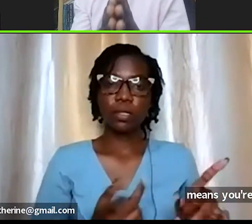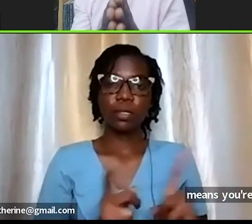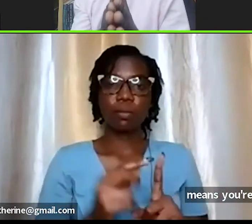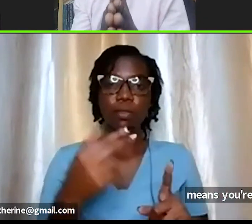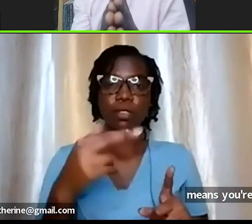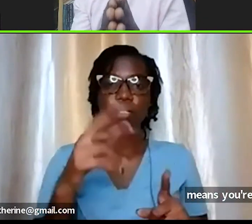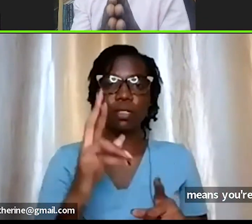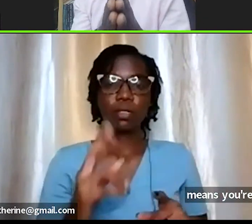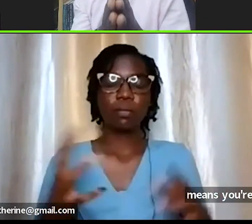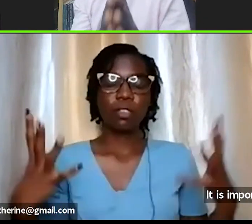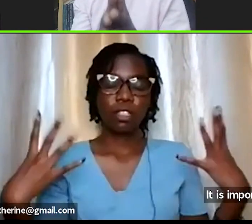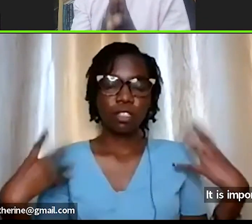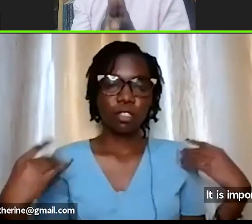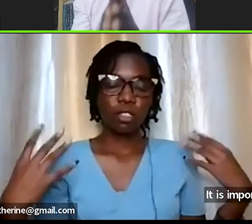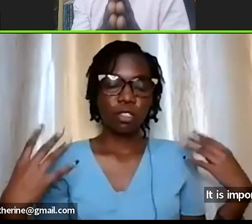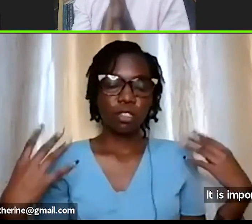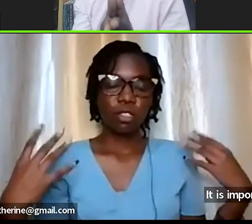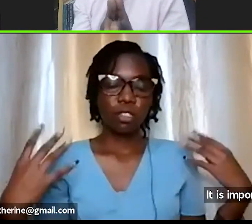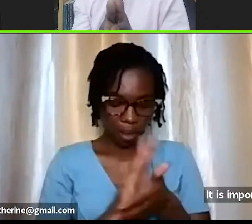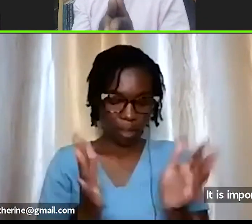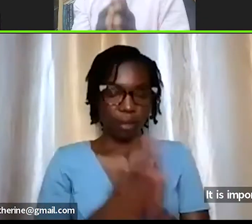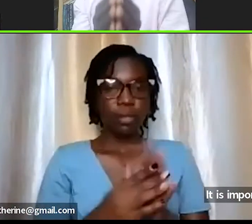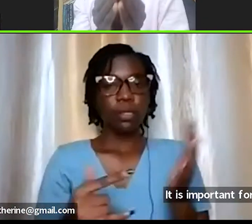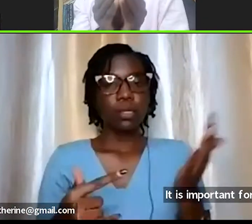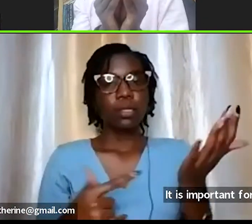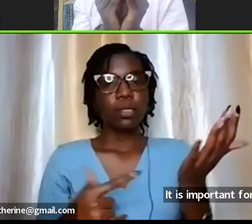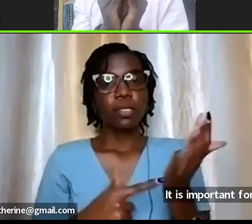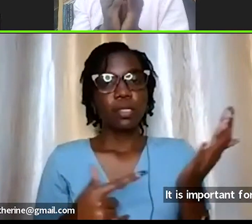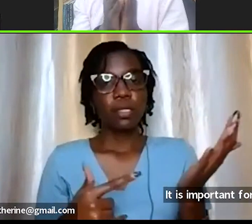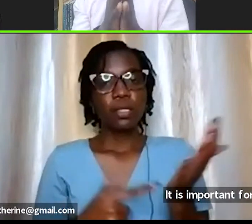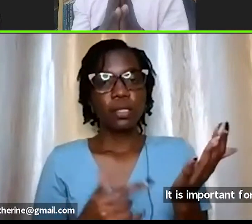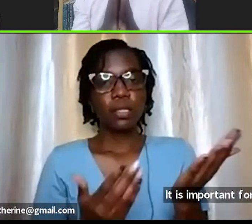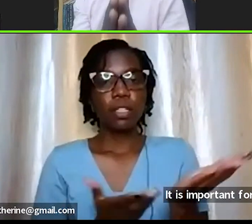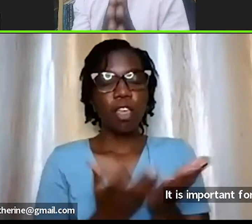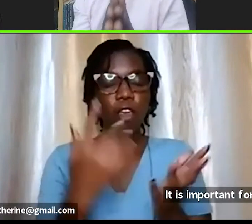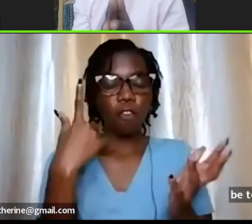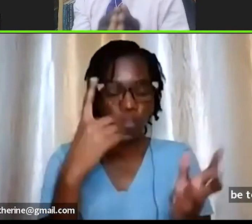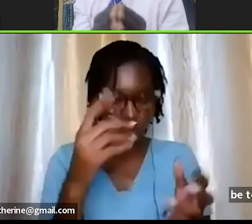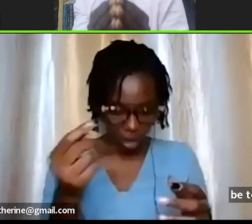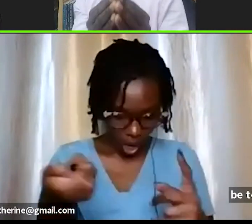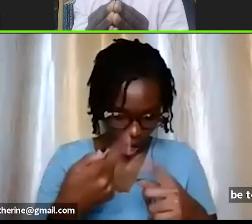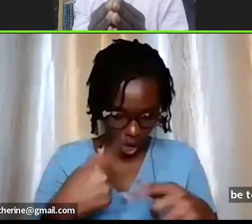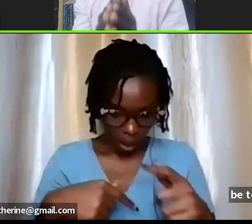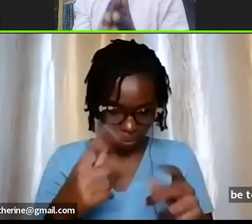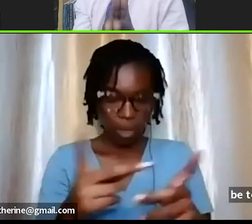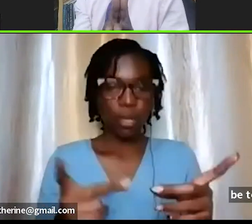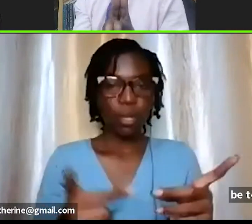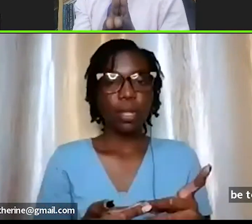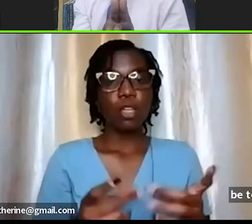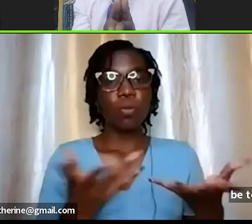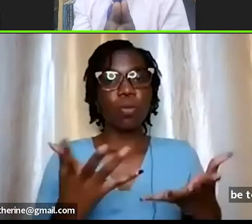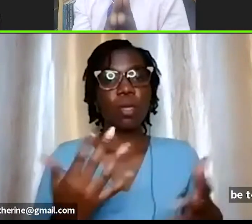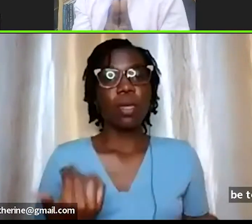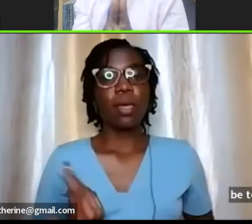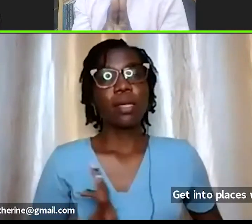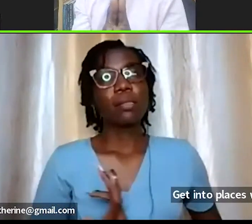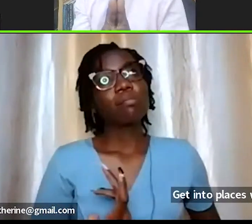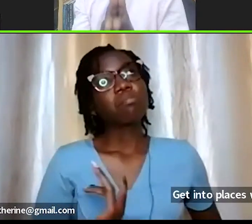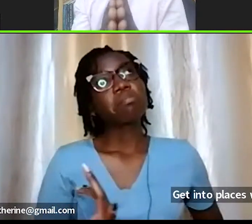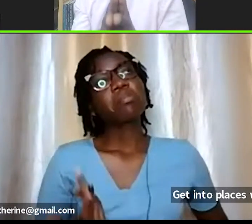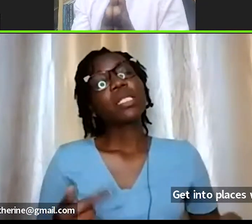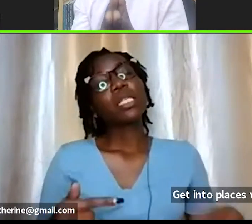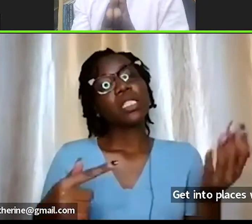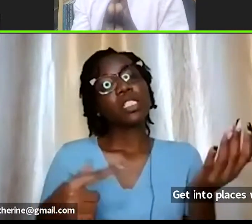practitioners to be technologically savvy, to get into places whereby technology matters are being